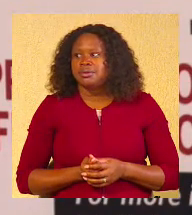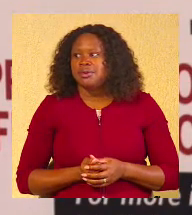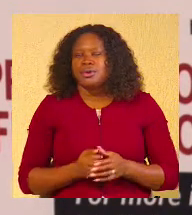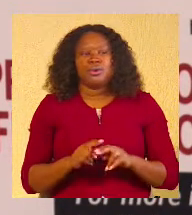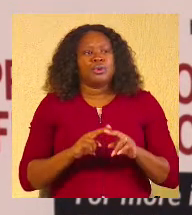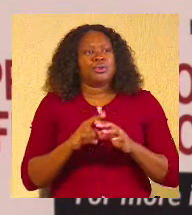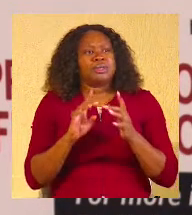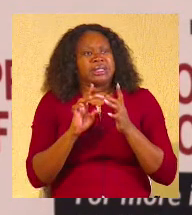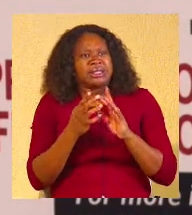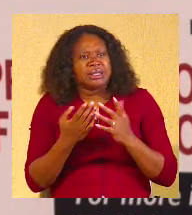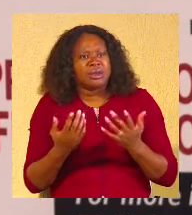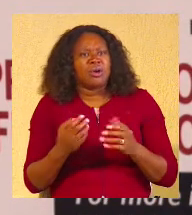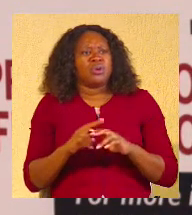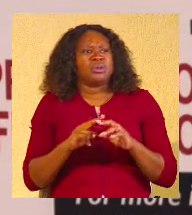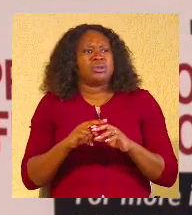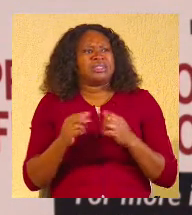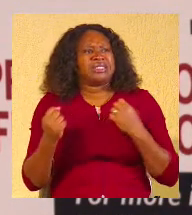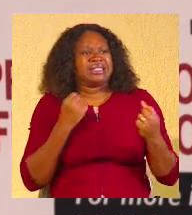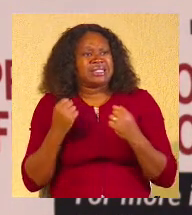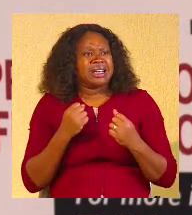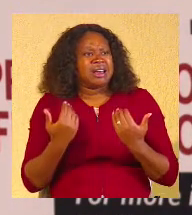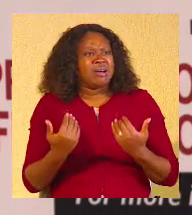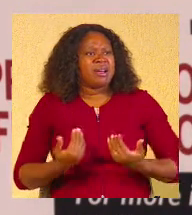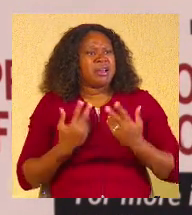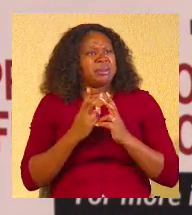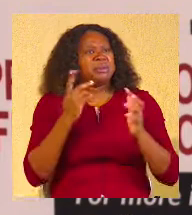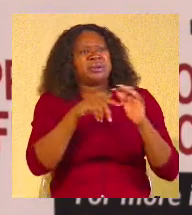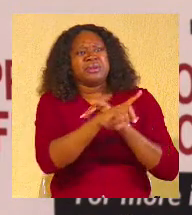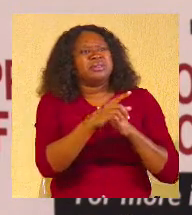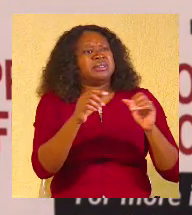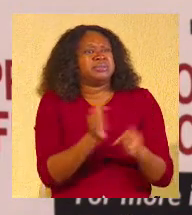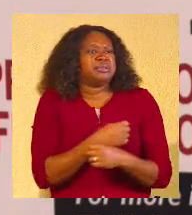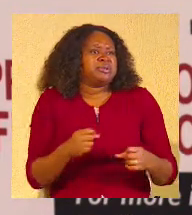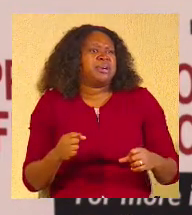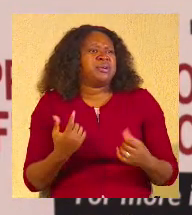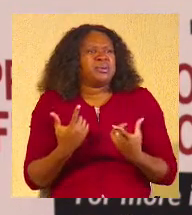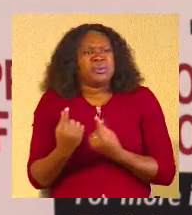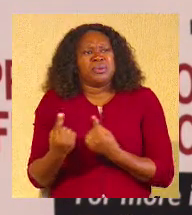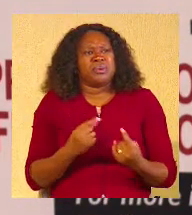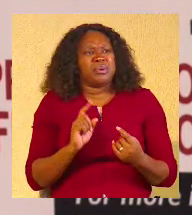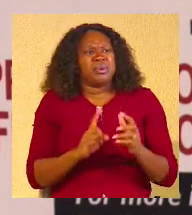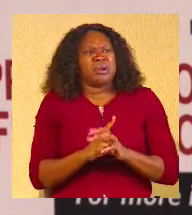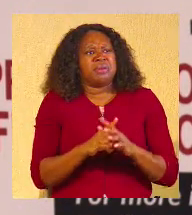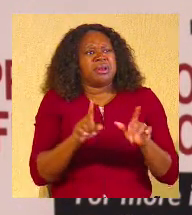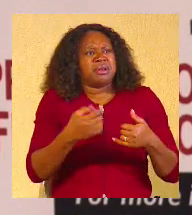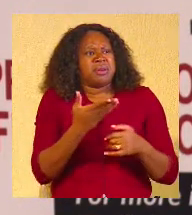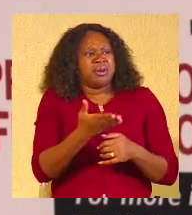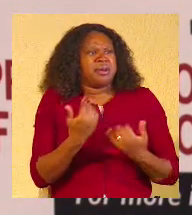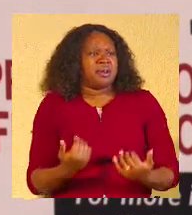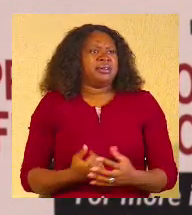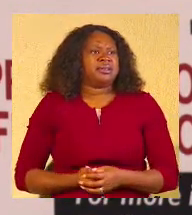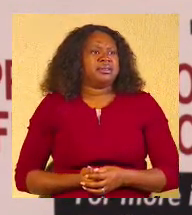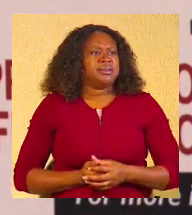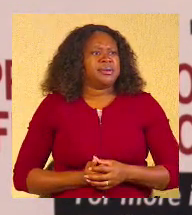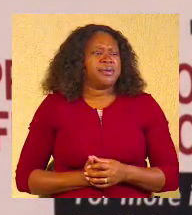the gym to exercise, and now young people cannot even run outside. So what is happening with these facilities, and what is the